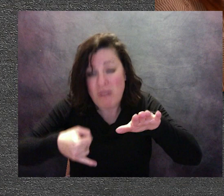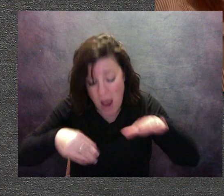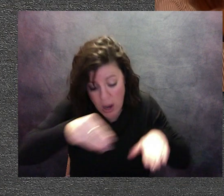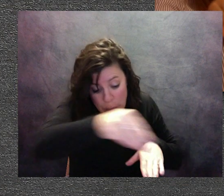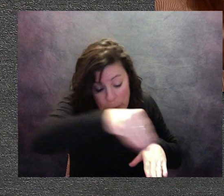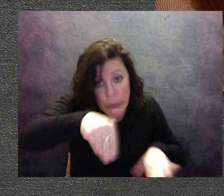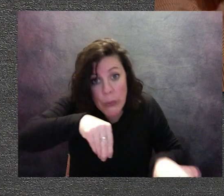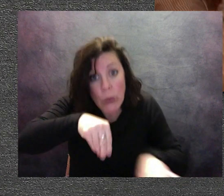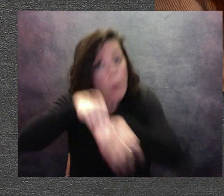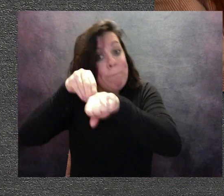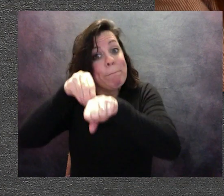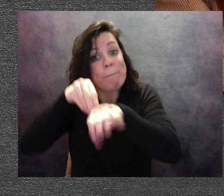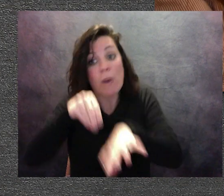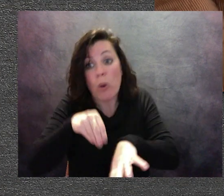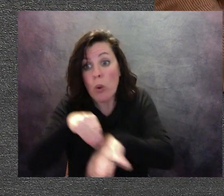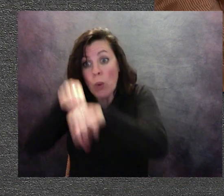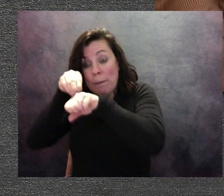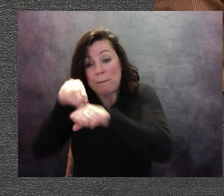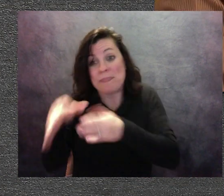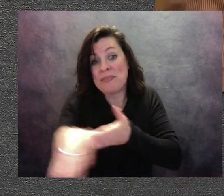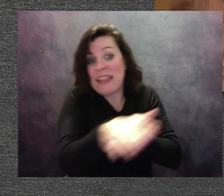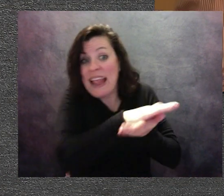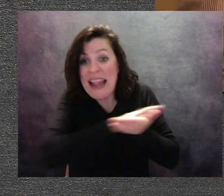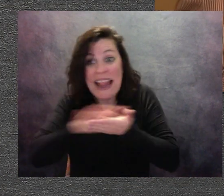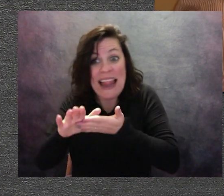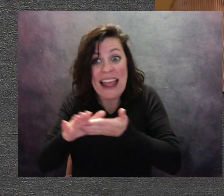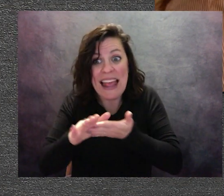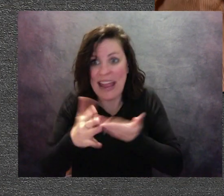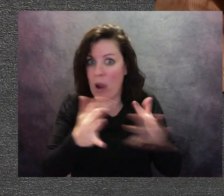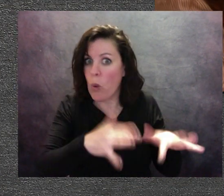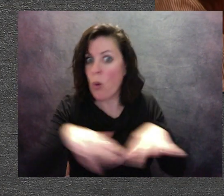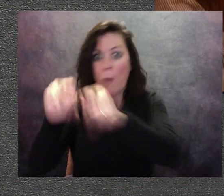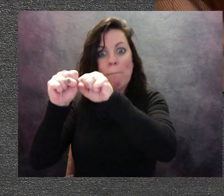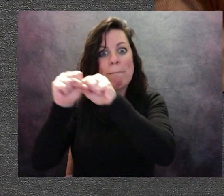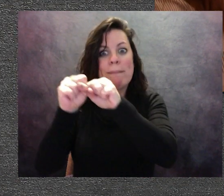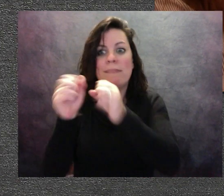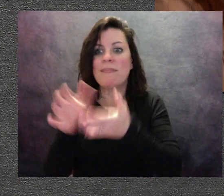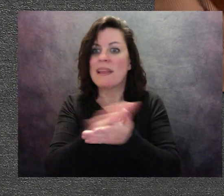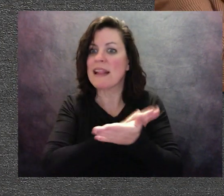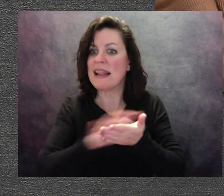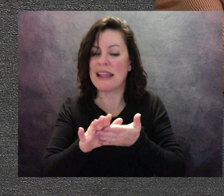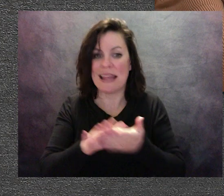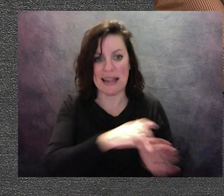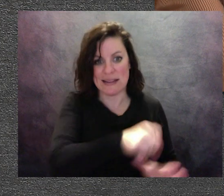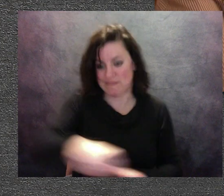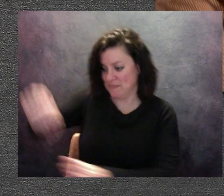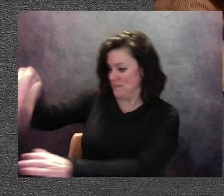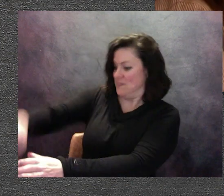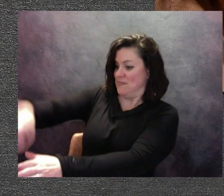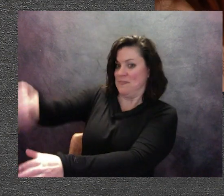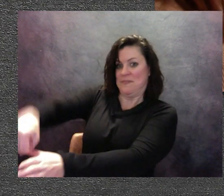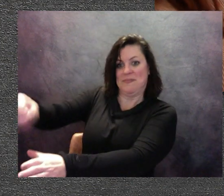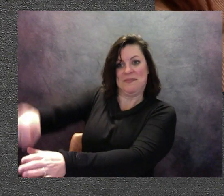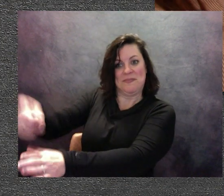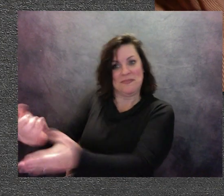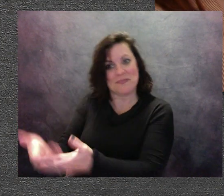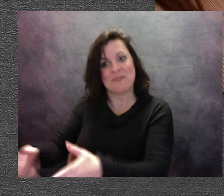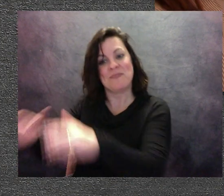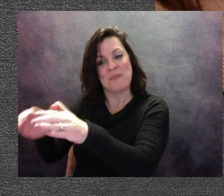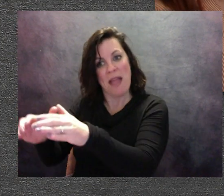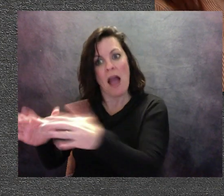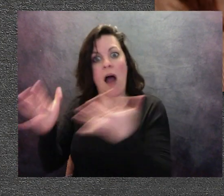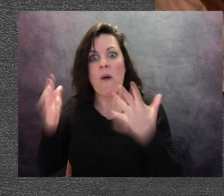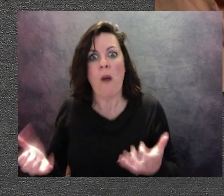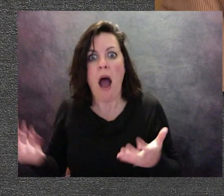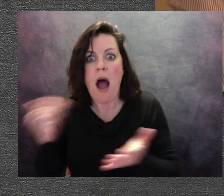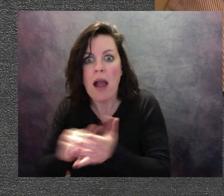blue chair. Now he has all the pins. He fills up the box again. He'd like to keep